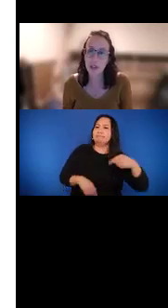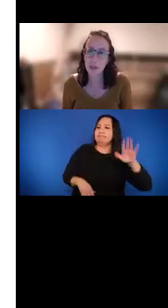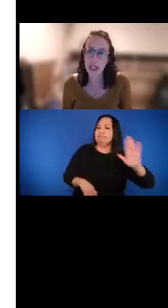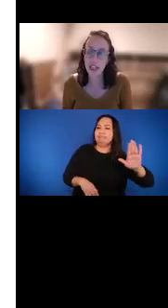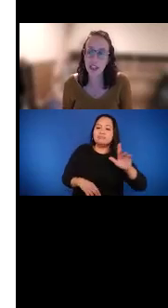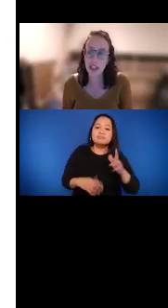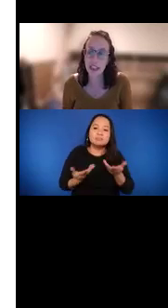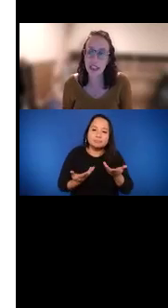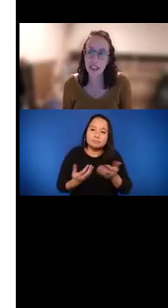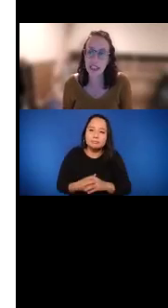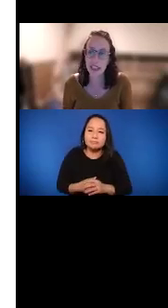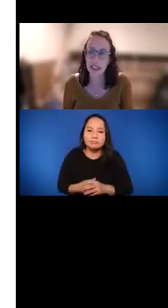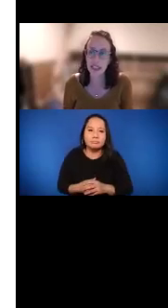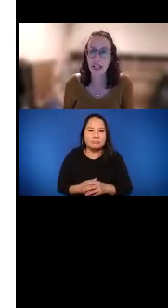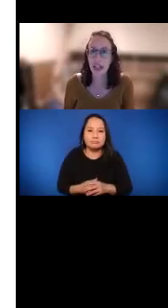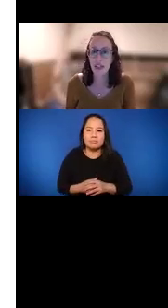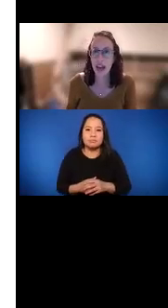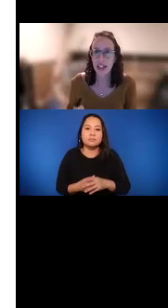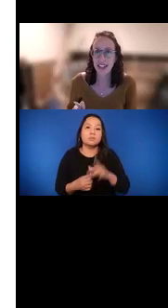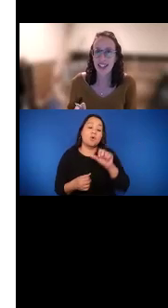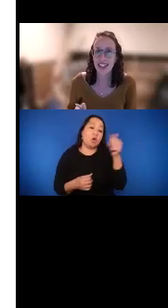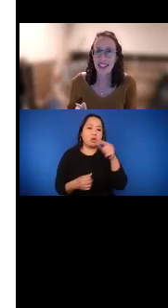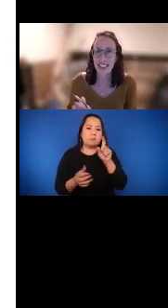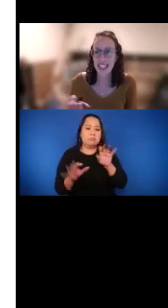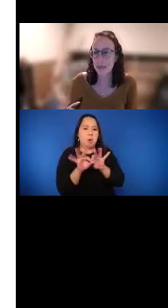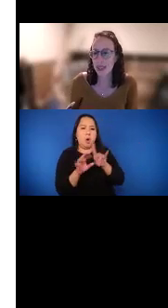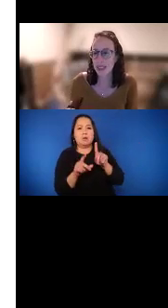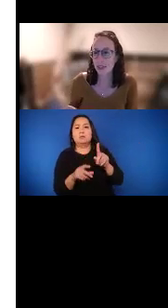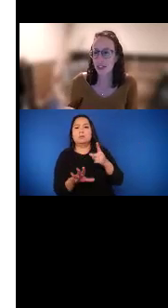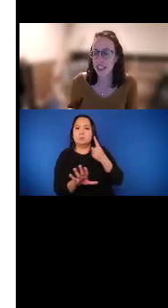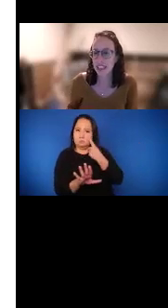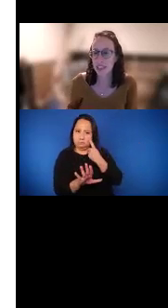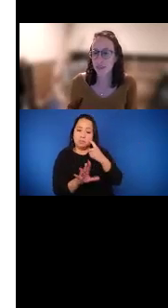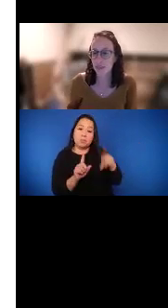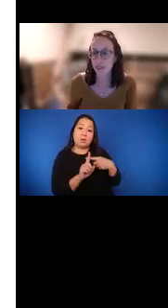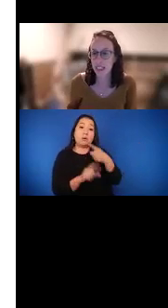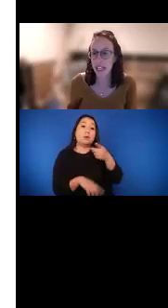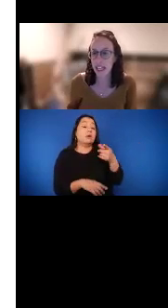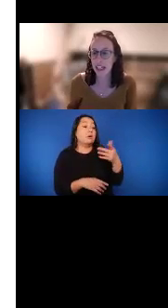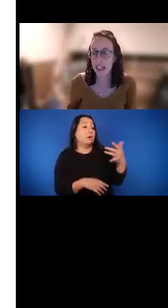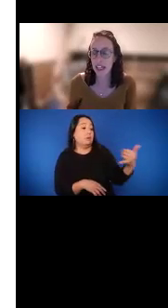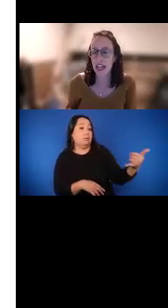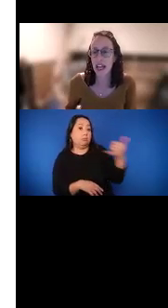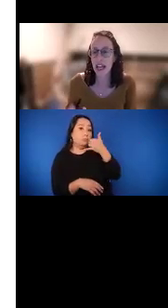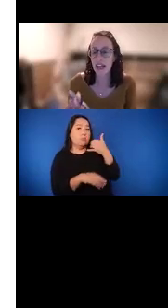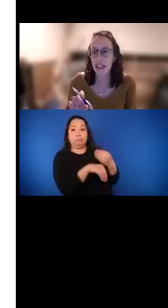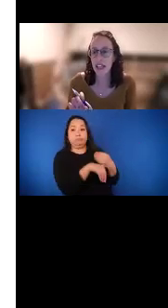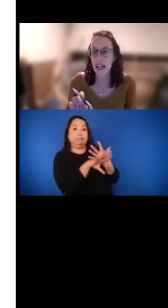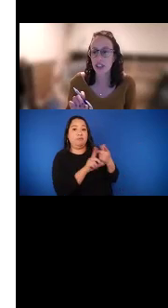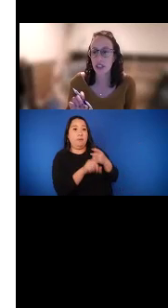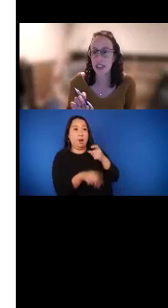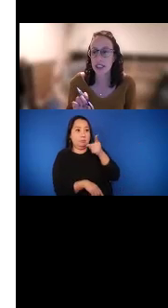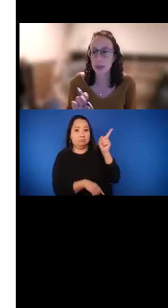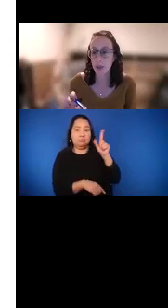from government agencies is that scammers are very sophisticated and they